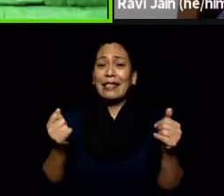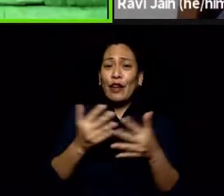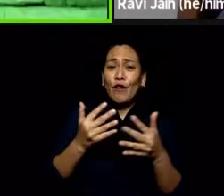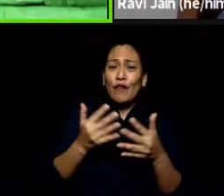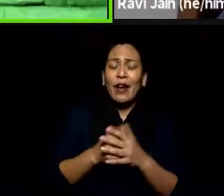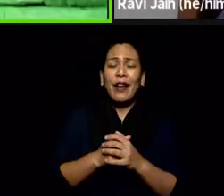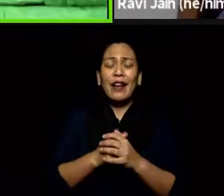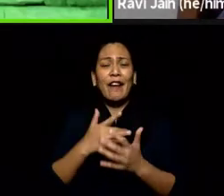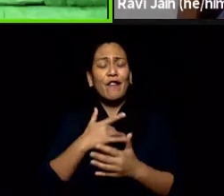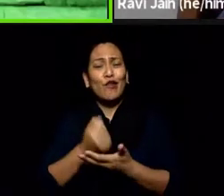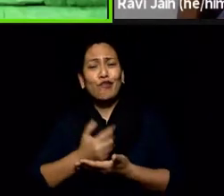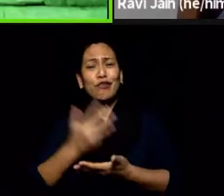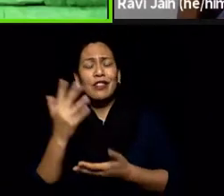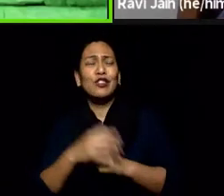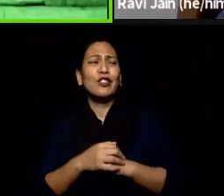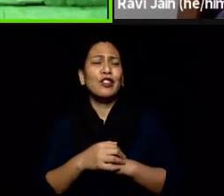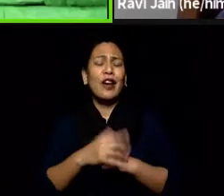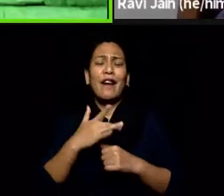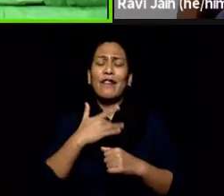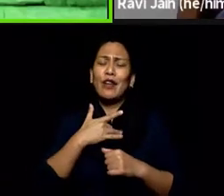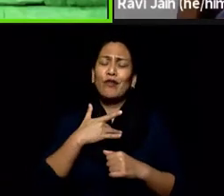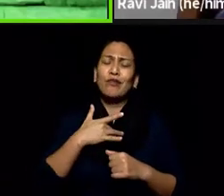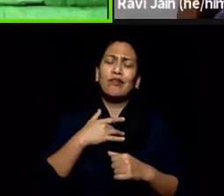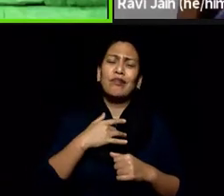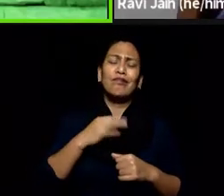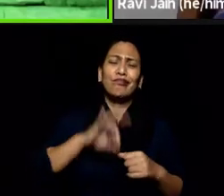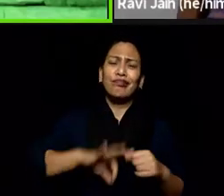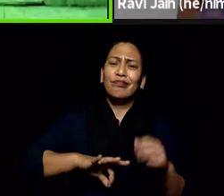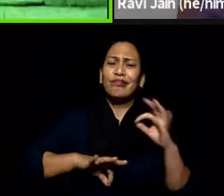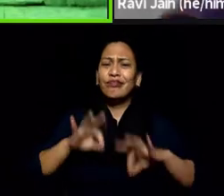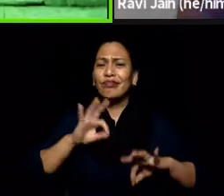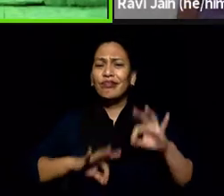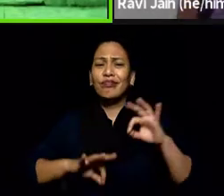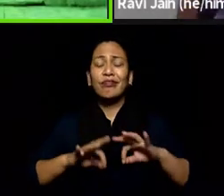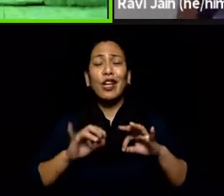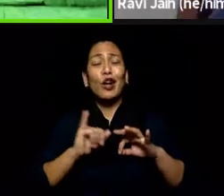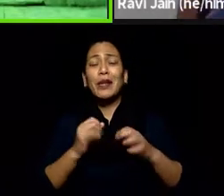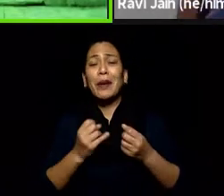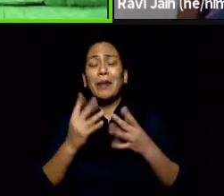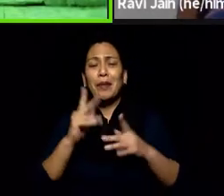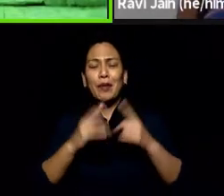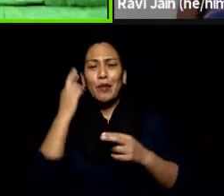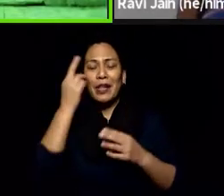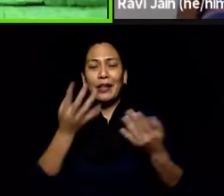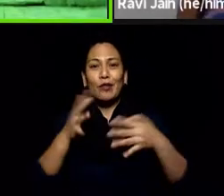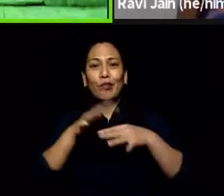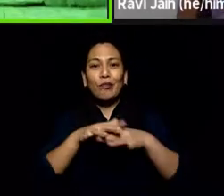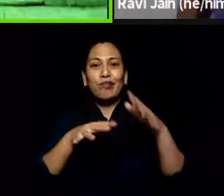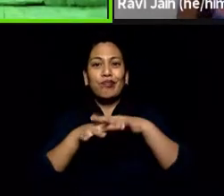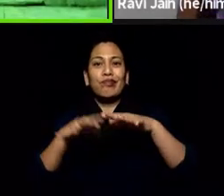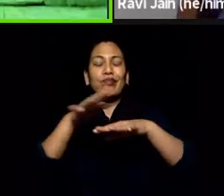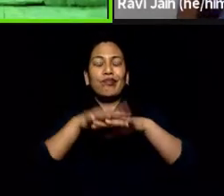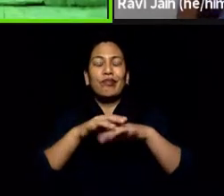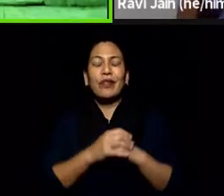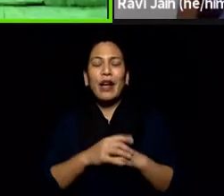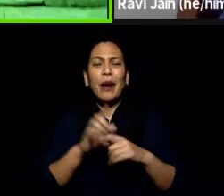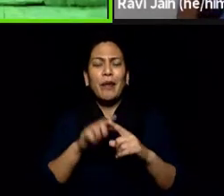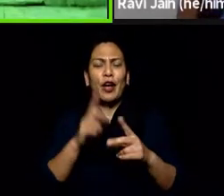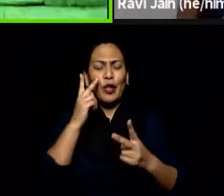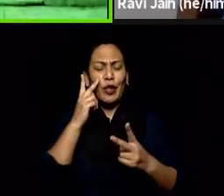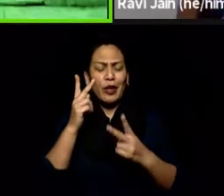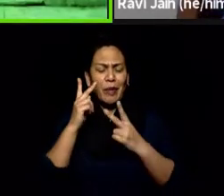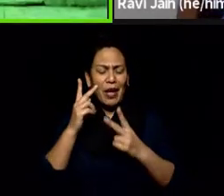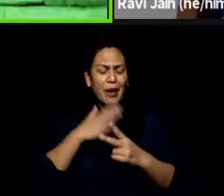rich and rewarding, I think, intersection for a lot of people. But I've thought a lot about my opening remarks and how I